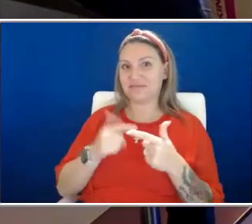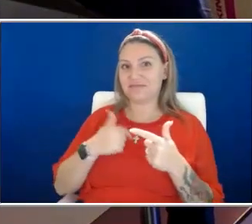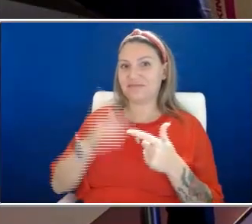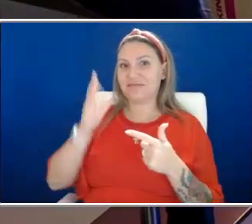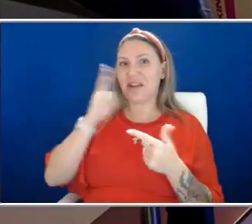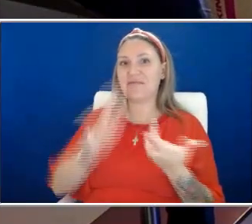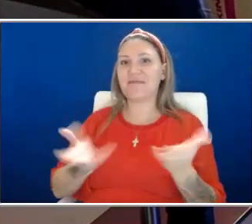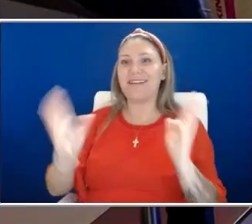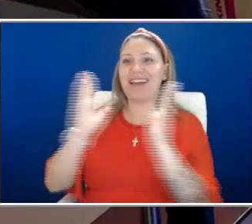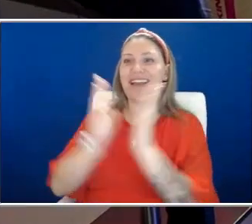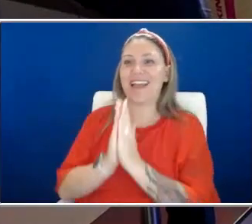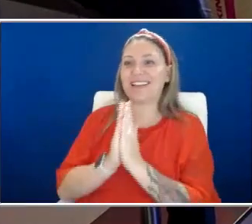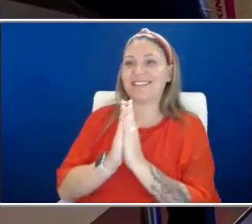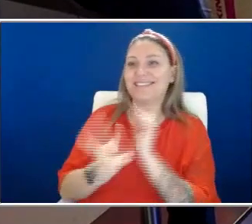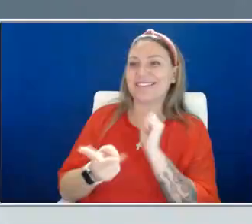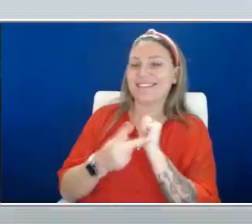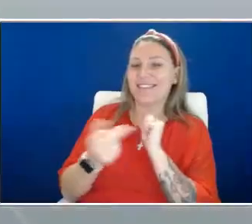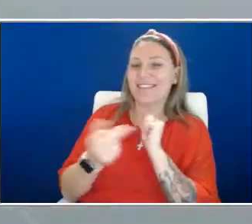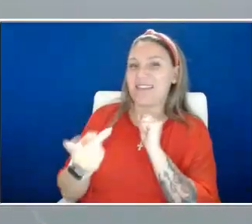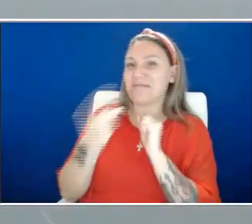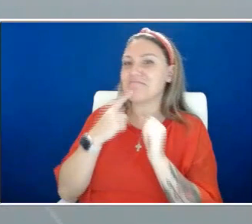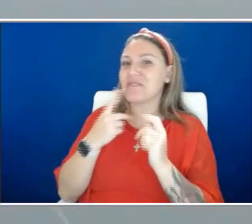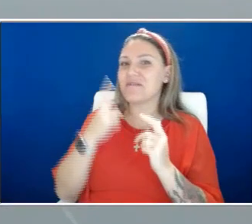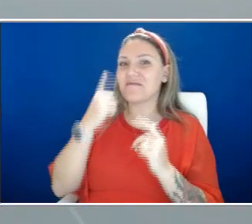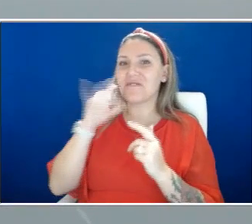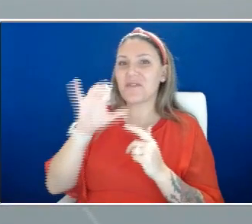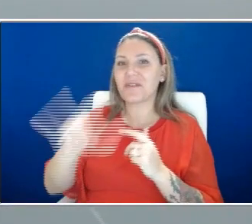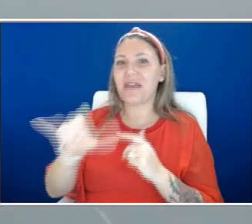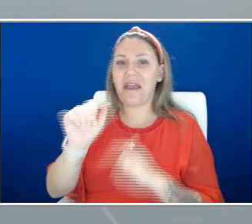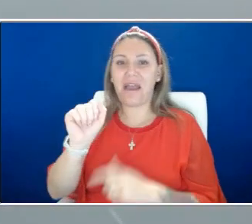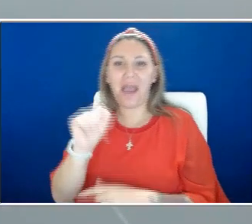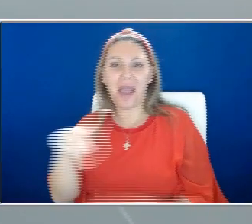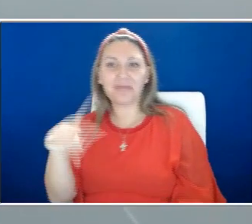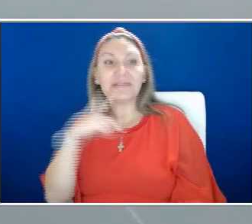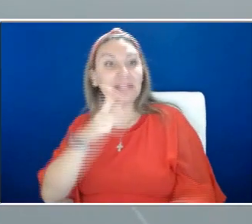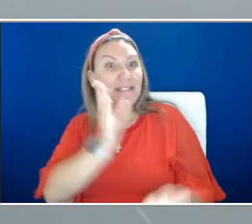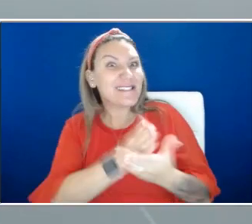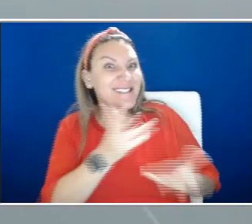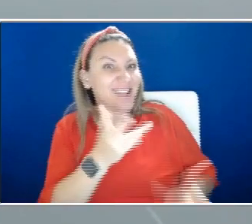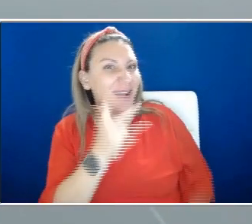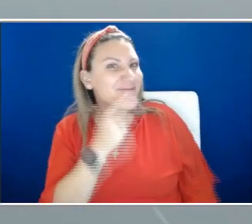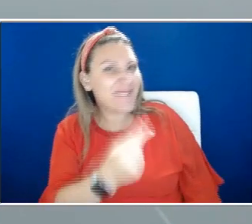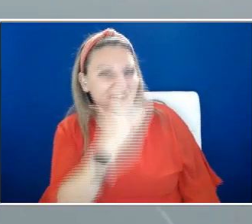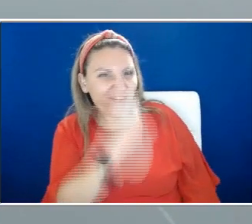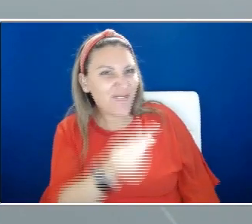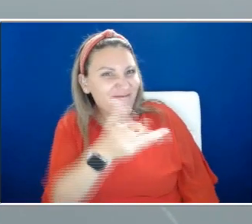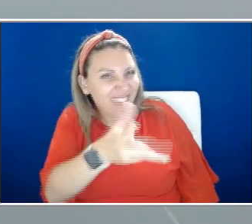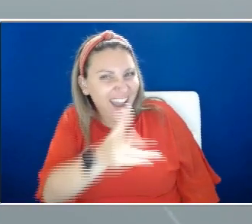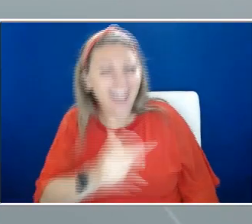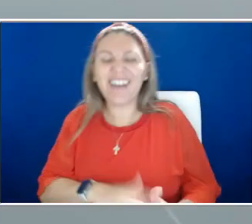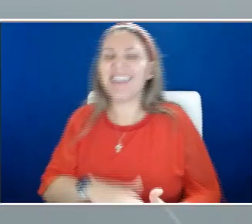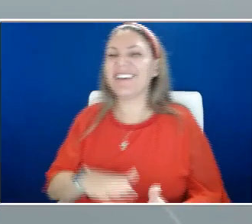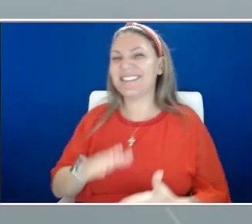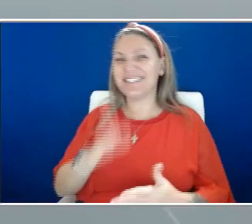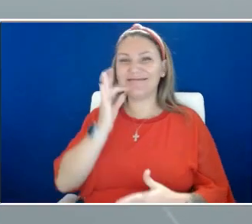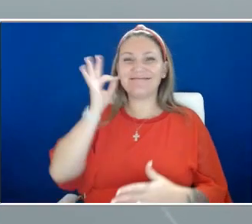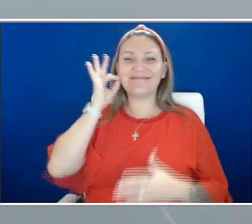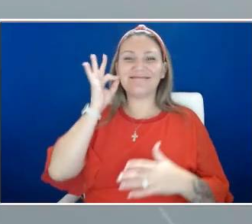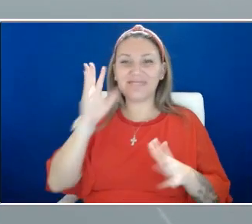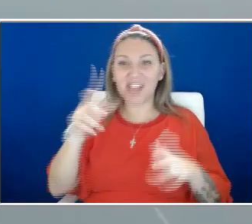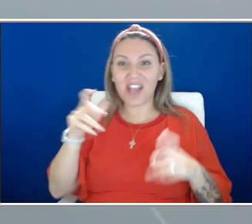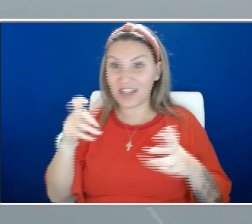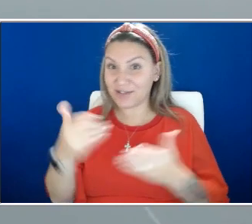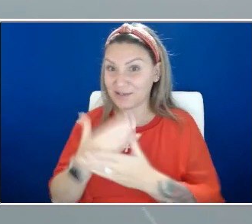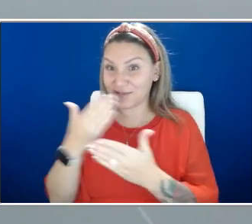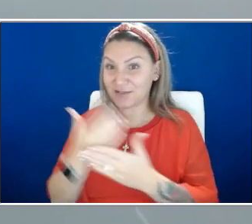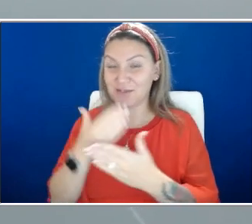room for this. Let's check this out, because this is the newest, stop it. This is the newest food option at Arrowhead. It's a Dorito-encrusted